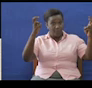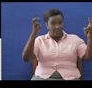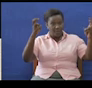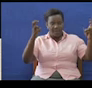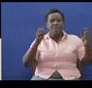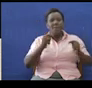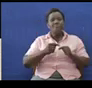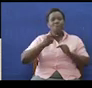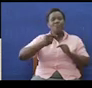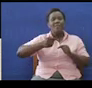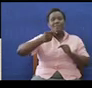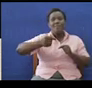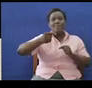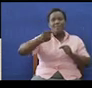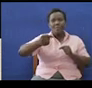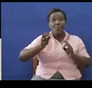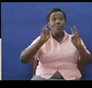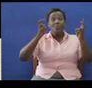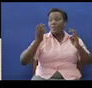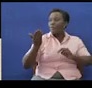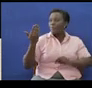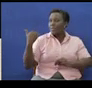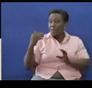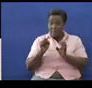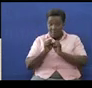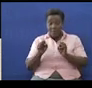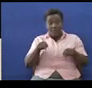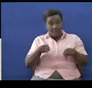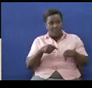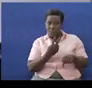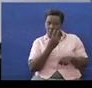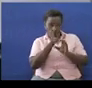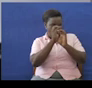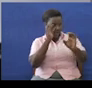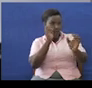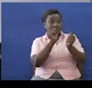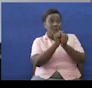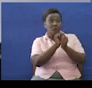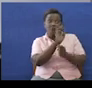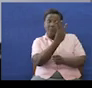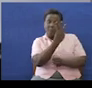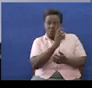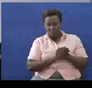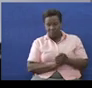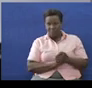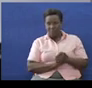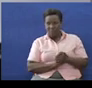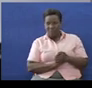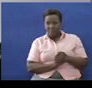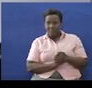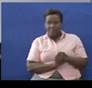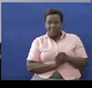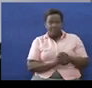today, our topic is a continuation of what we learned last time, but today we'll focus on three